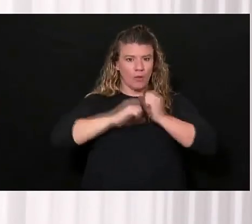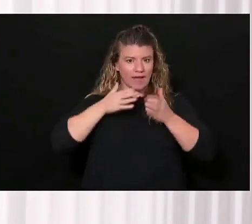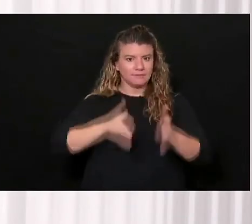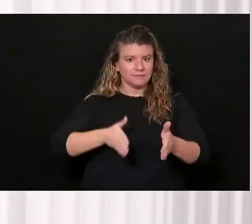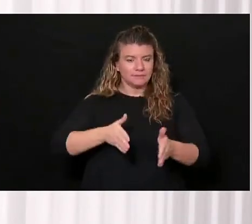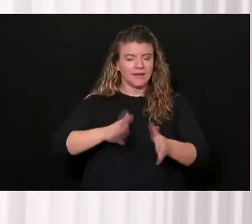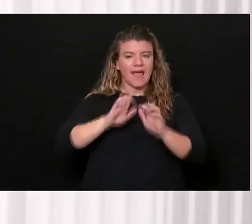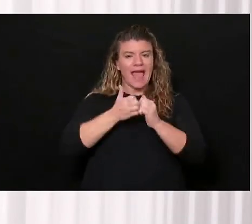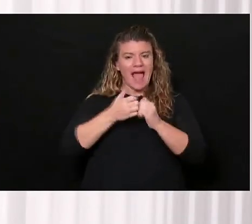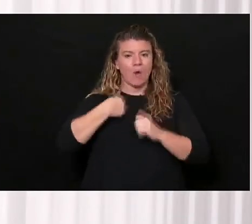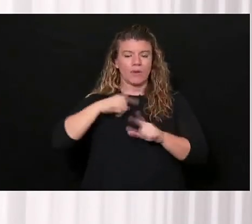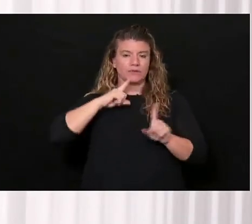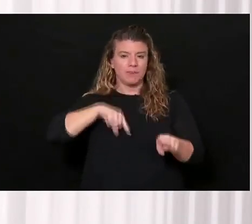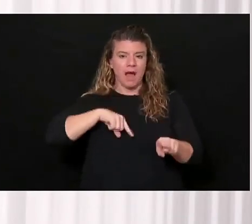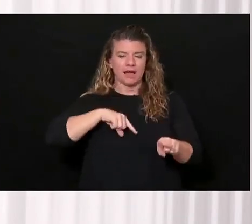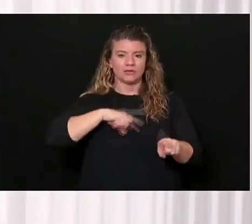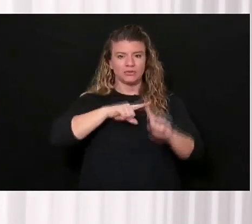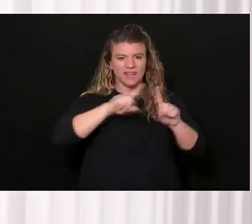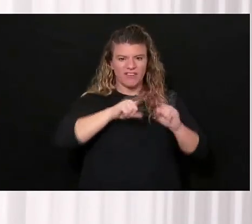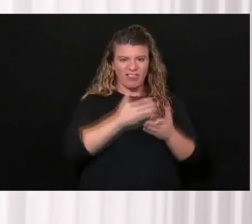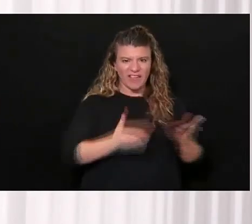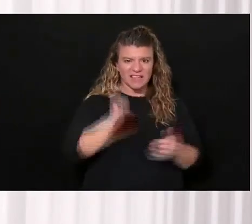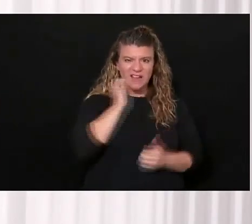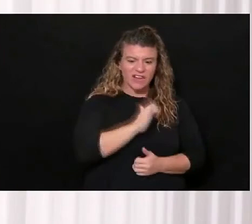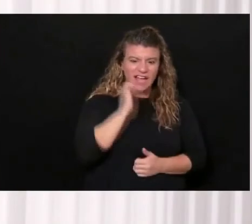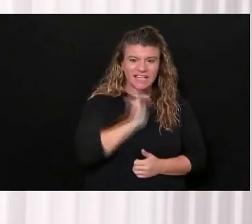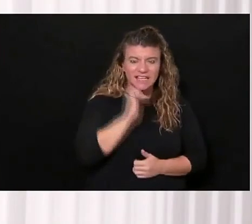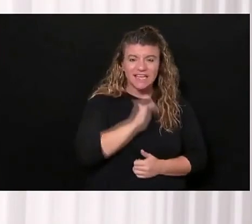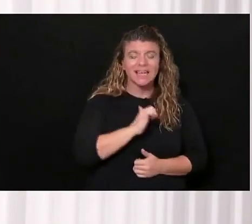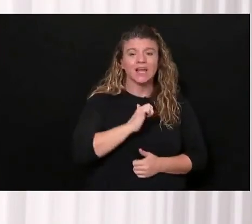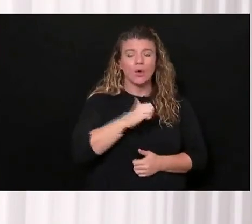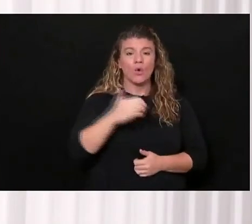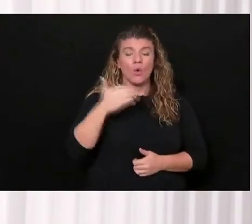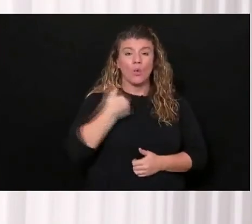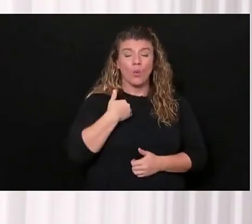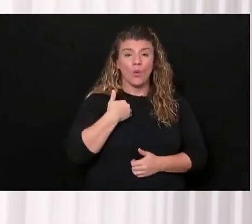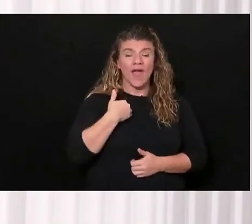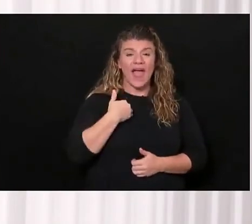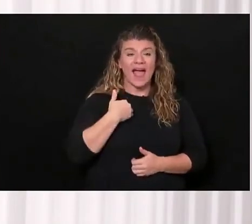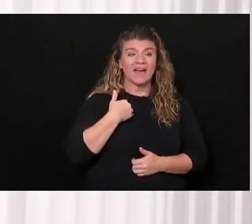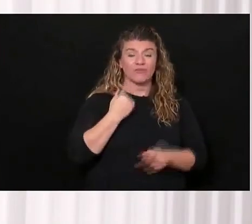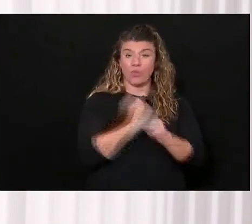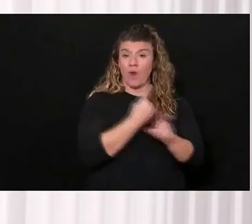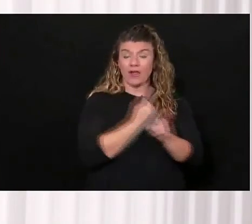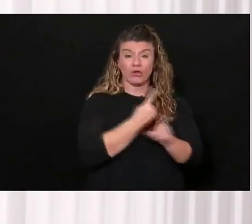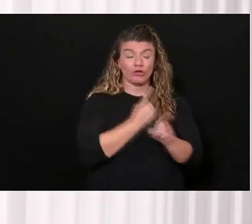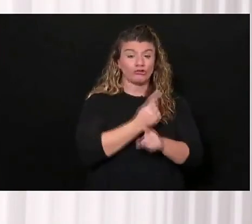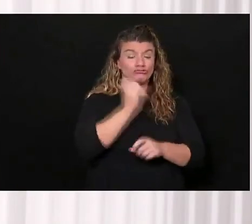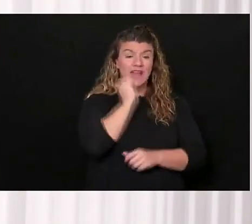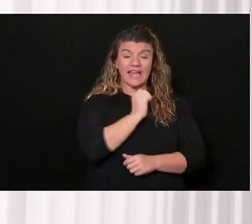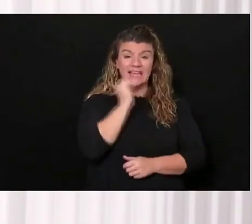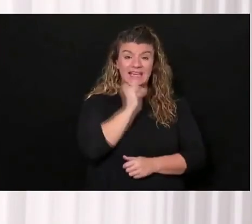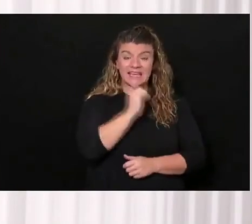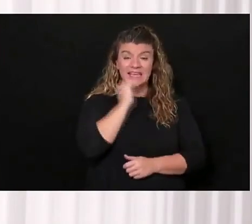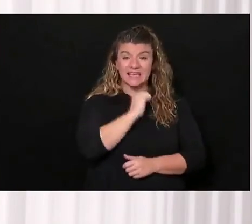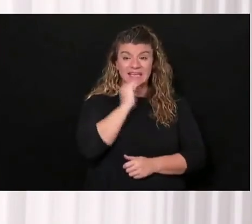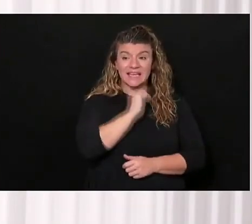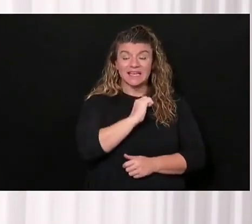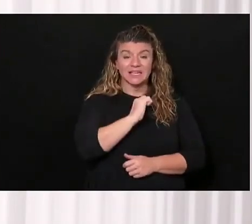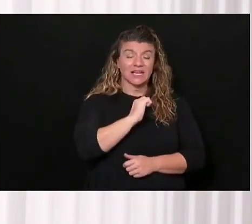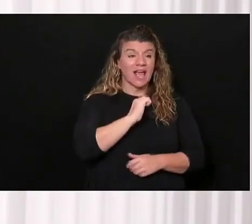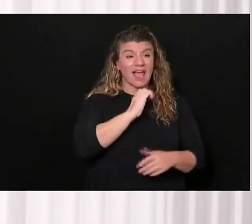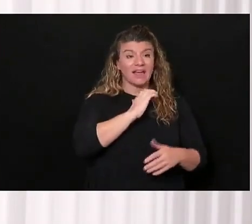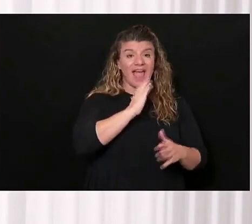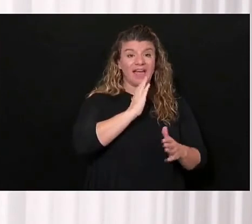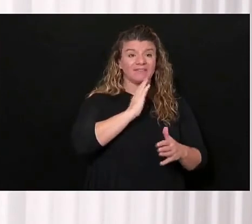to how we respond to things daily. We have regular daily and every other